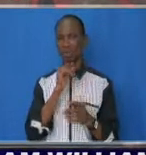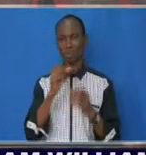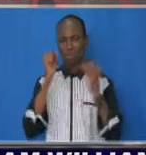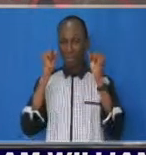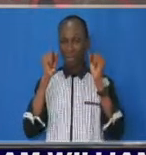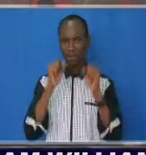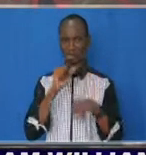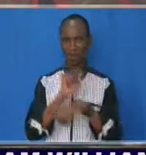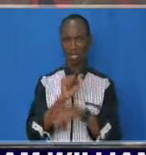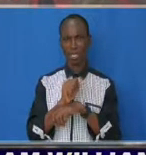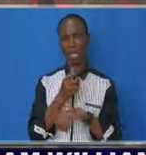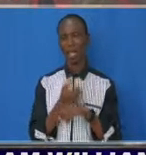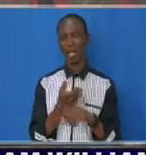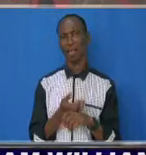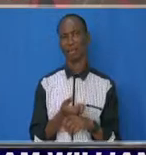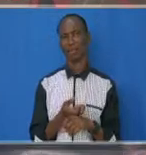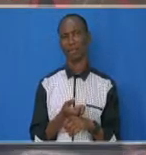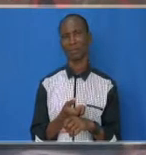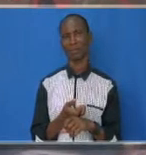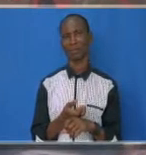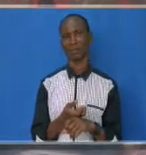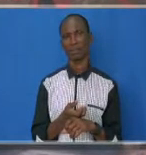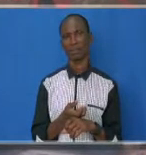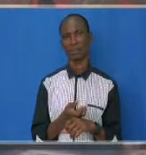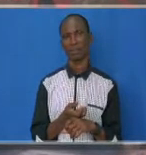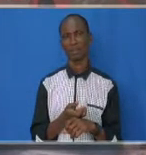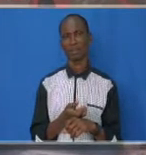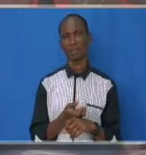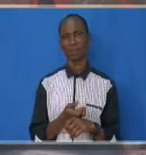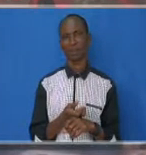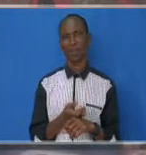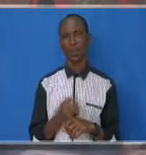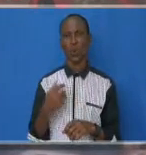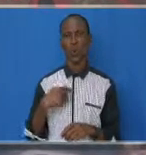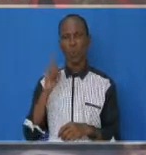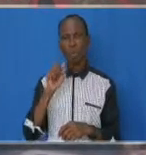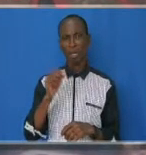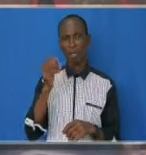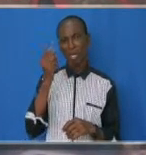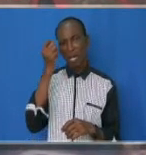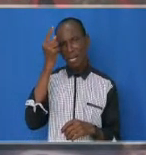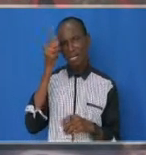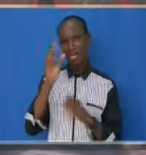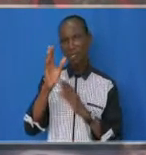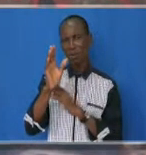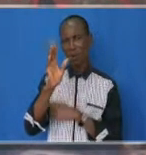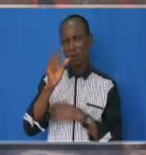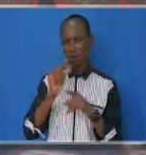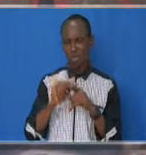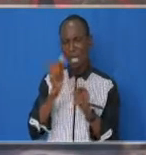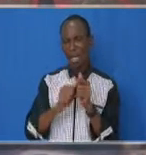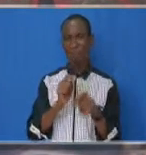Zealously religious but not according to knowledge. That is what we are still